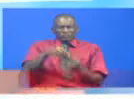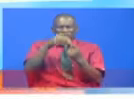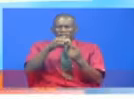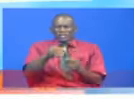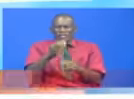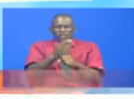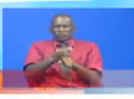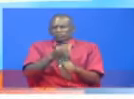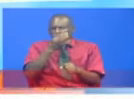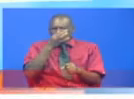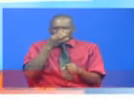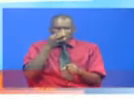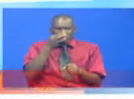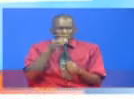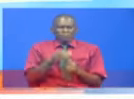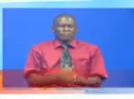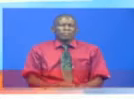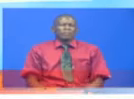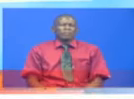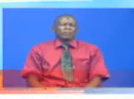use.